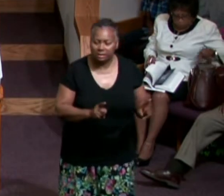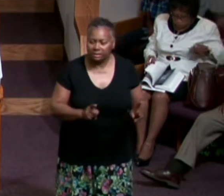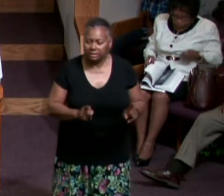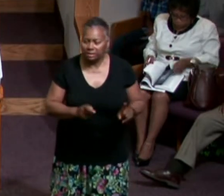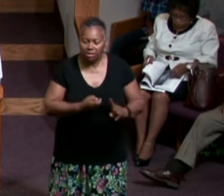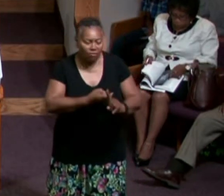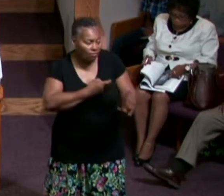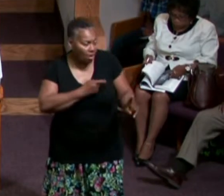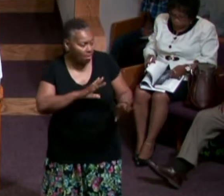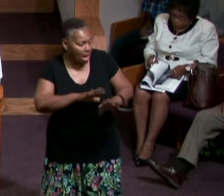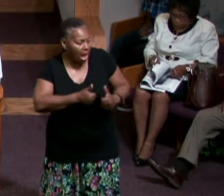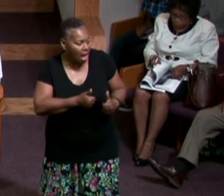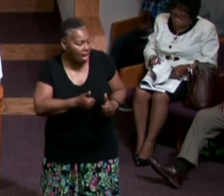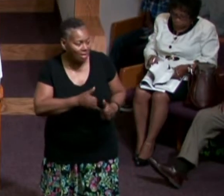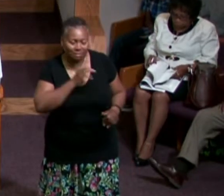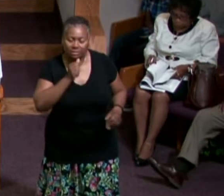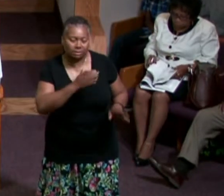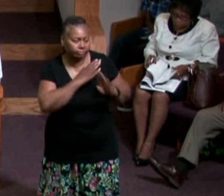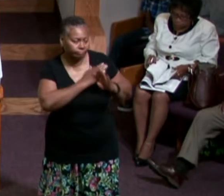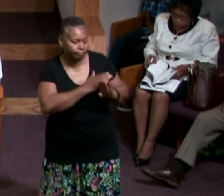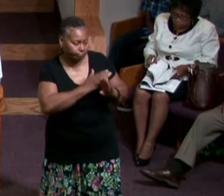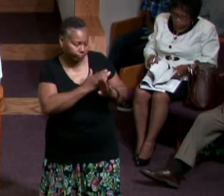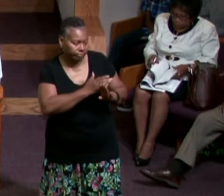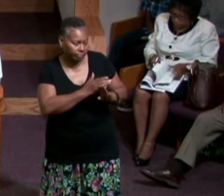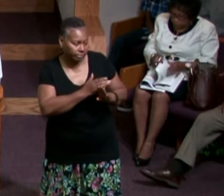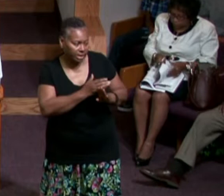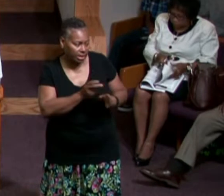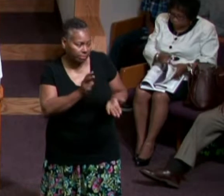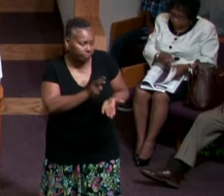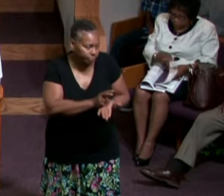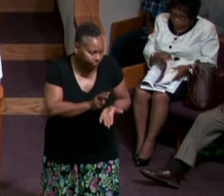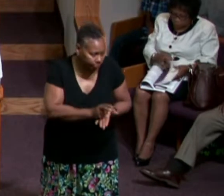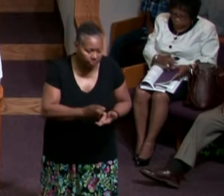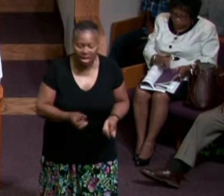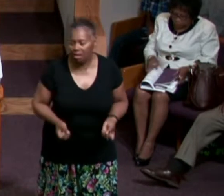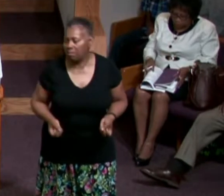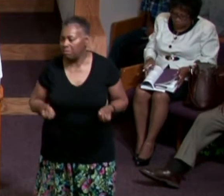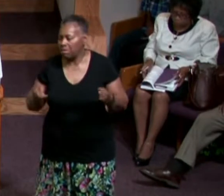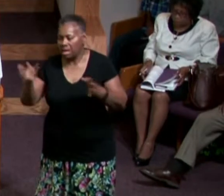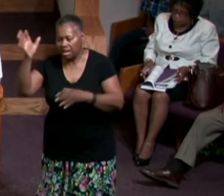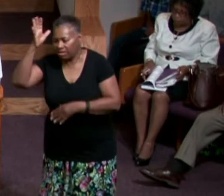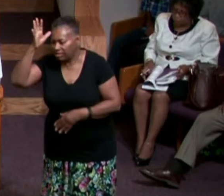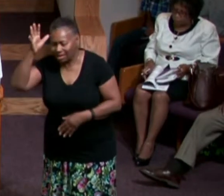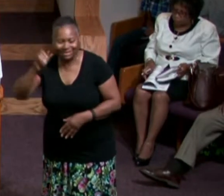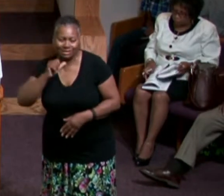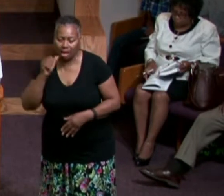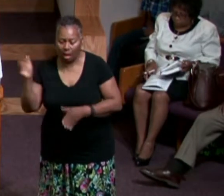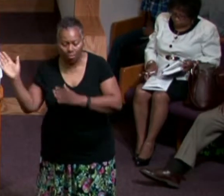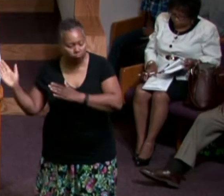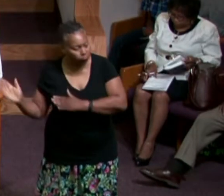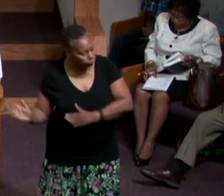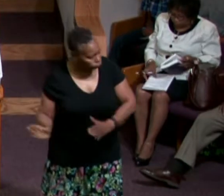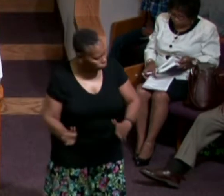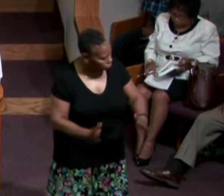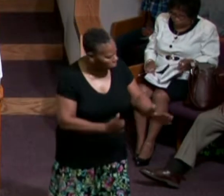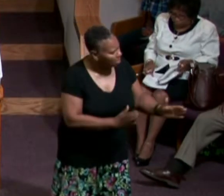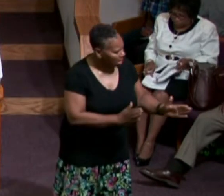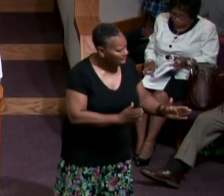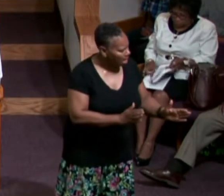engagements. I need to say that again. Many fathers were not planned actions,